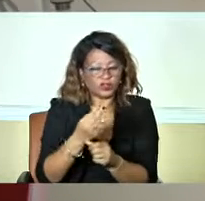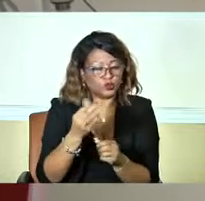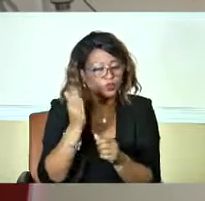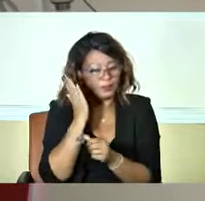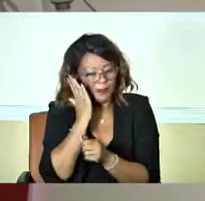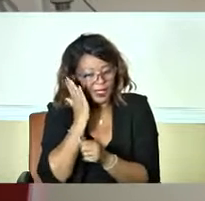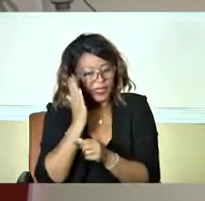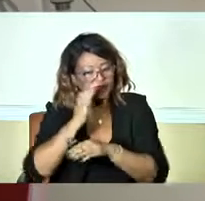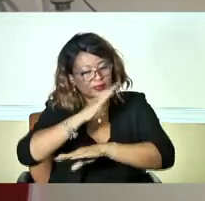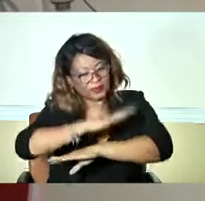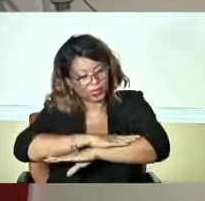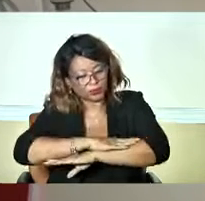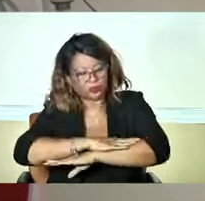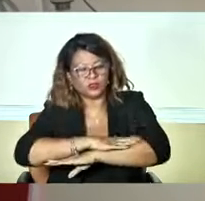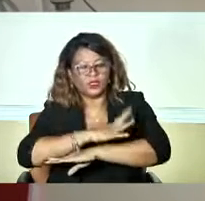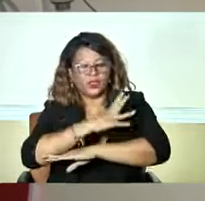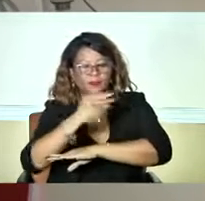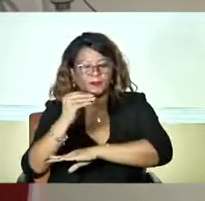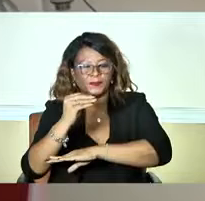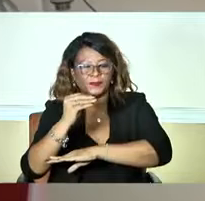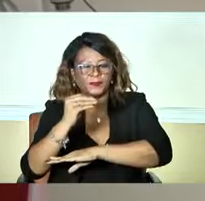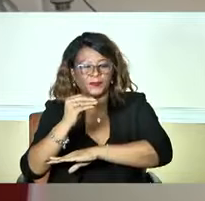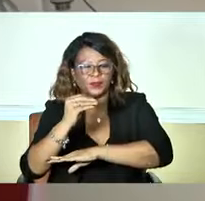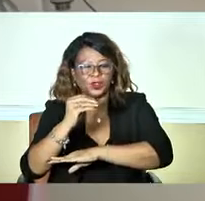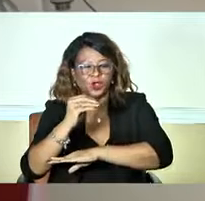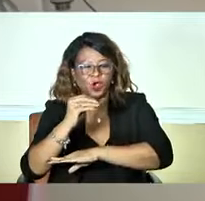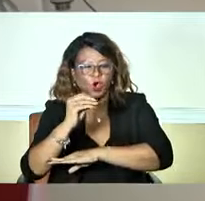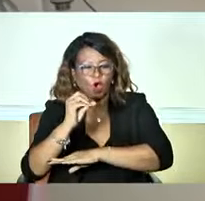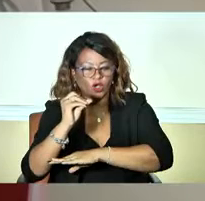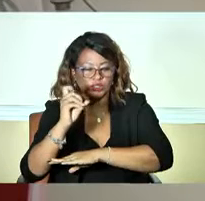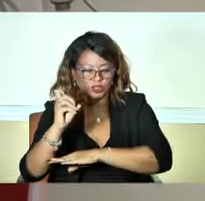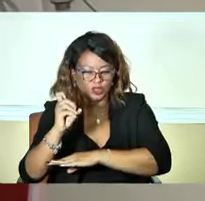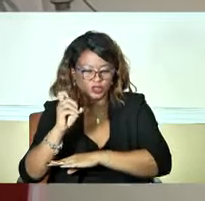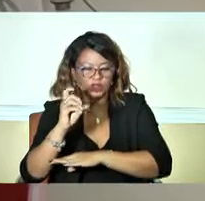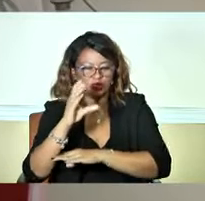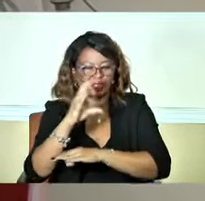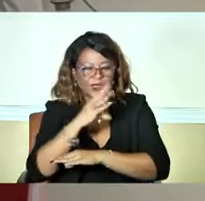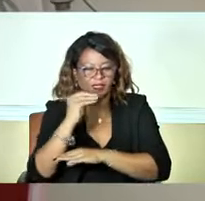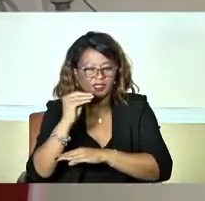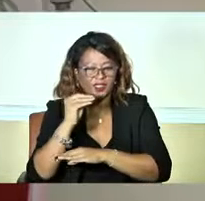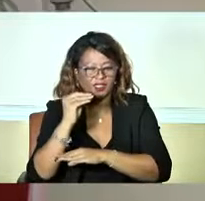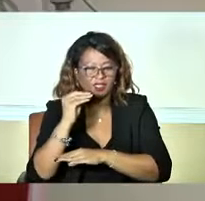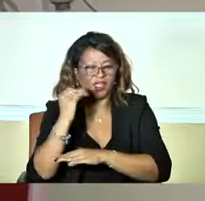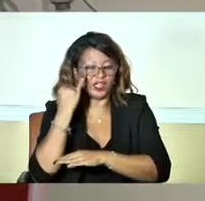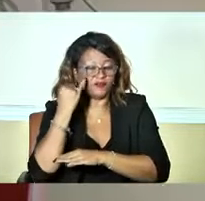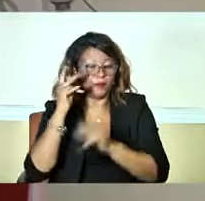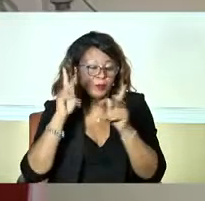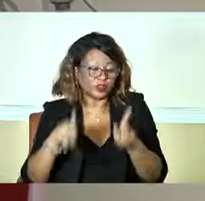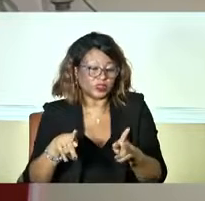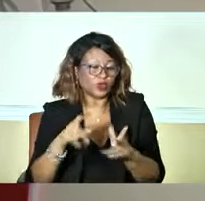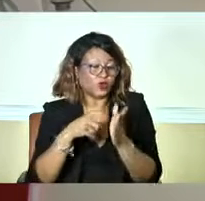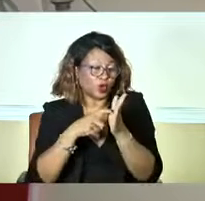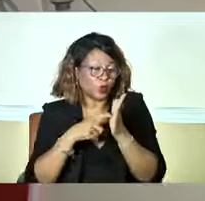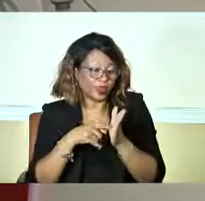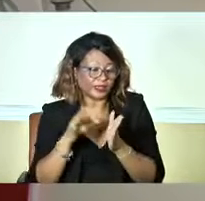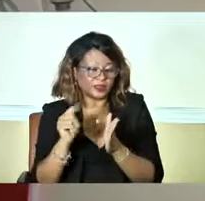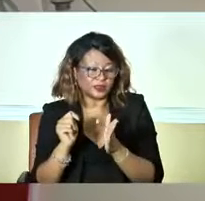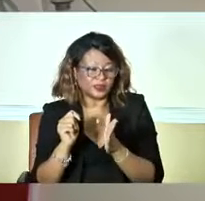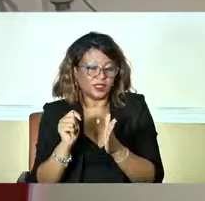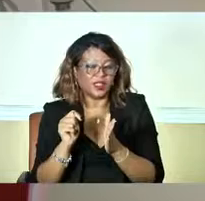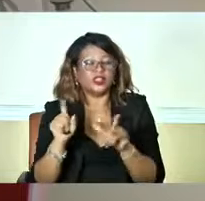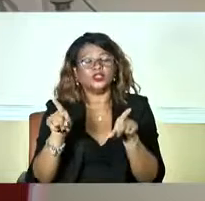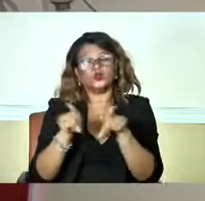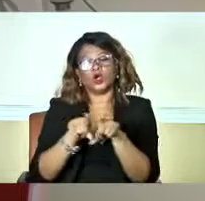beds, tables, and equipped with oxygen outlets in the event a person requires them. This